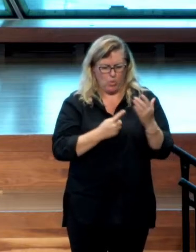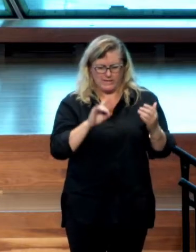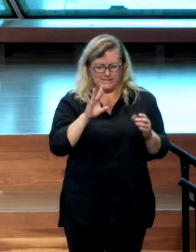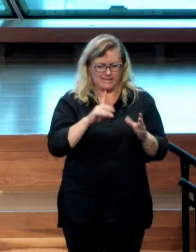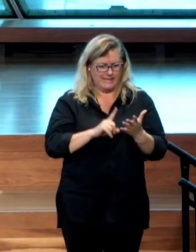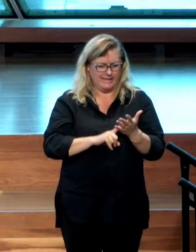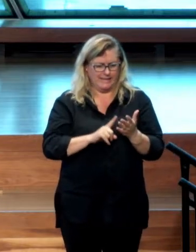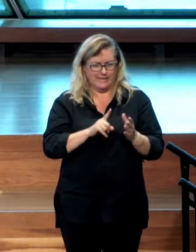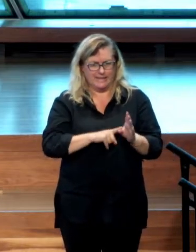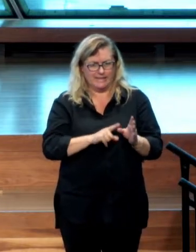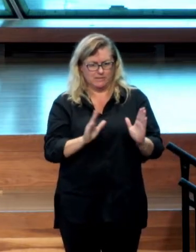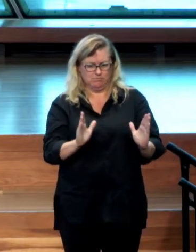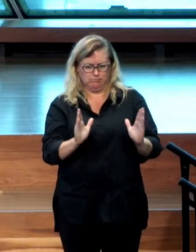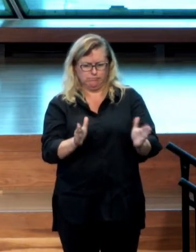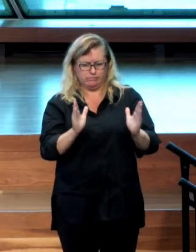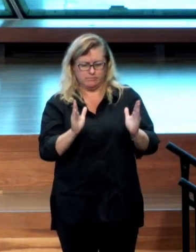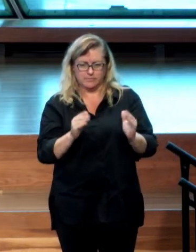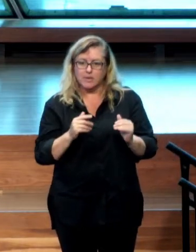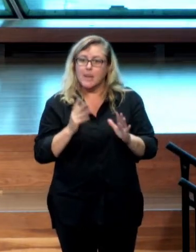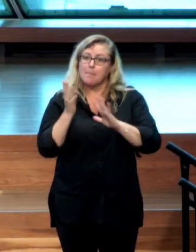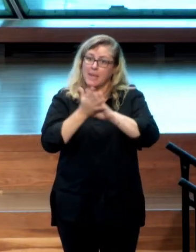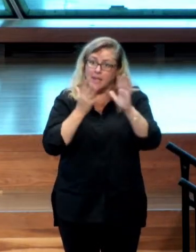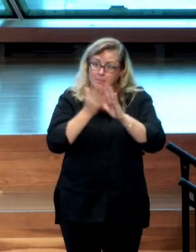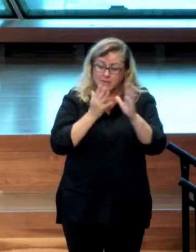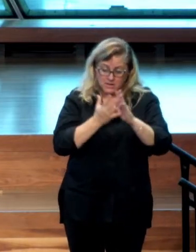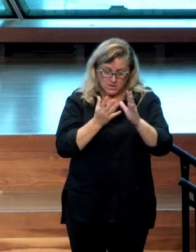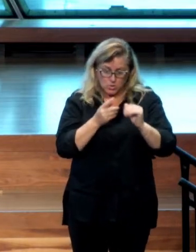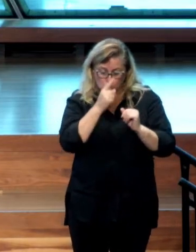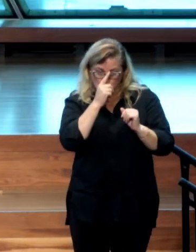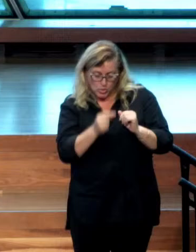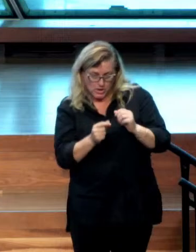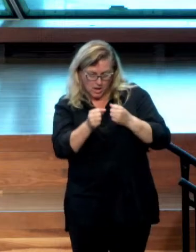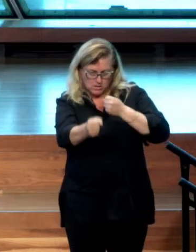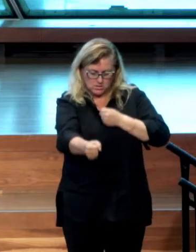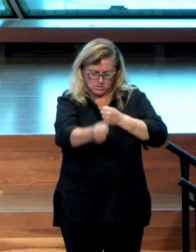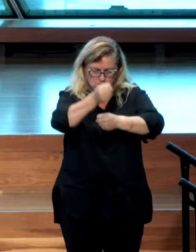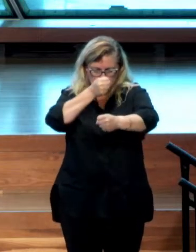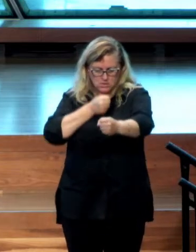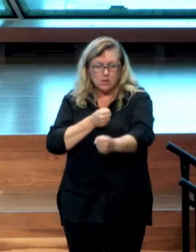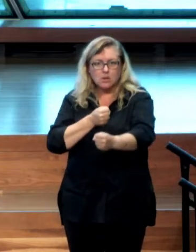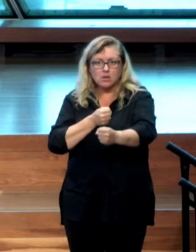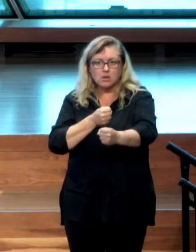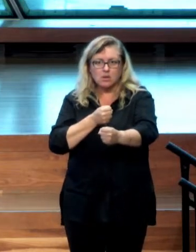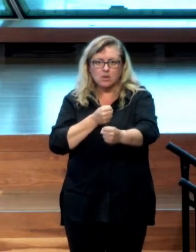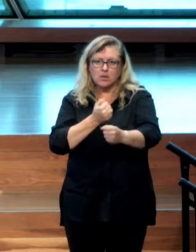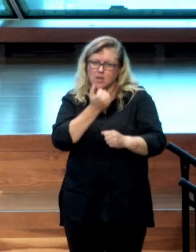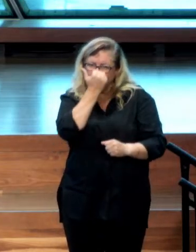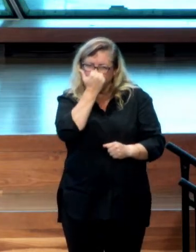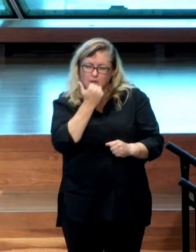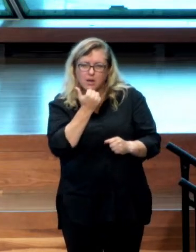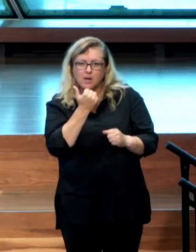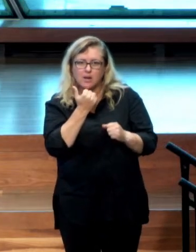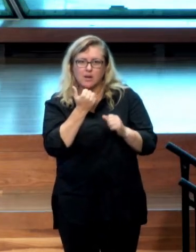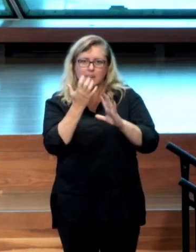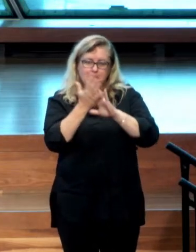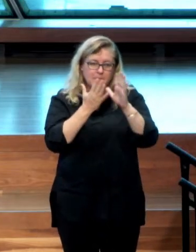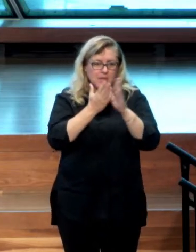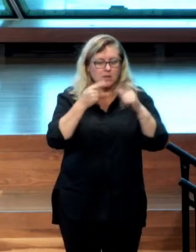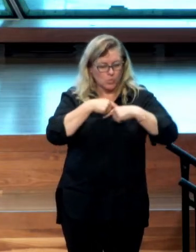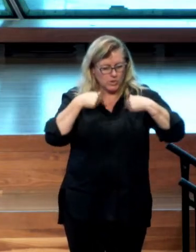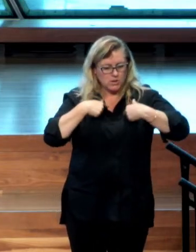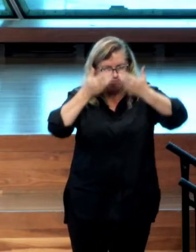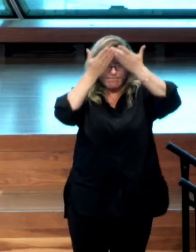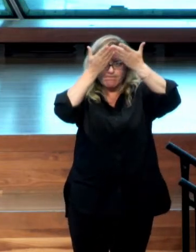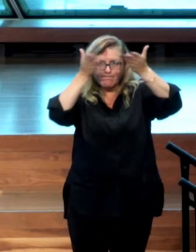Books, writing allows us to walk in someone else's shoes and see the world through different eyes, if only for a little while, making us more open-minded